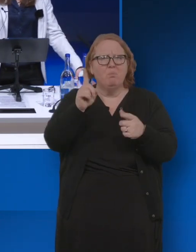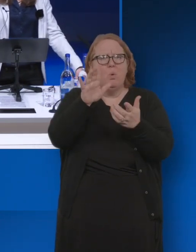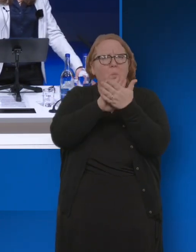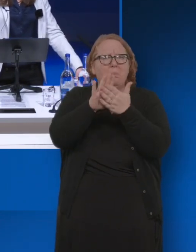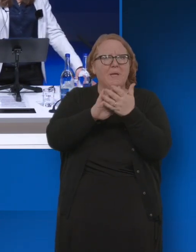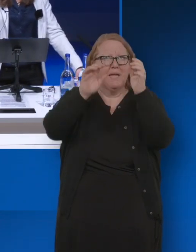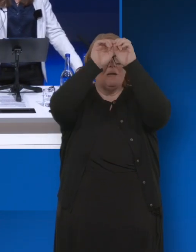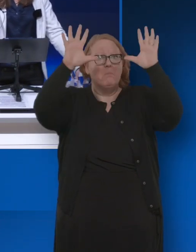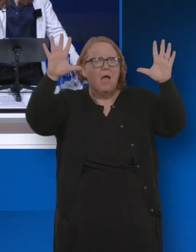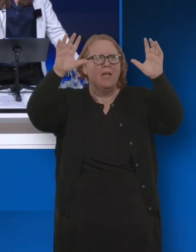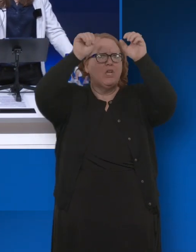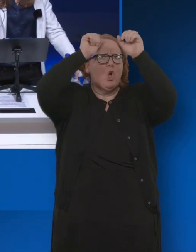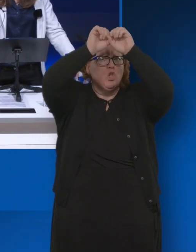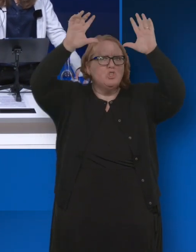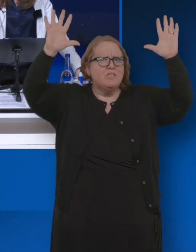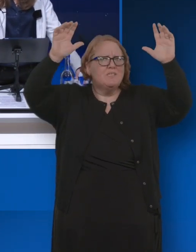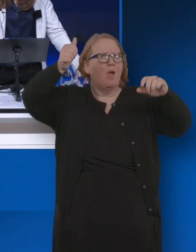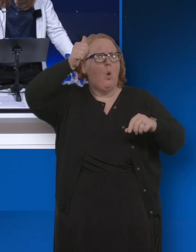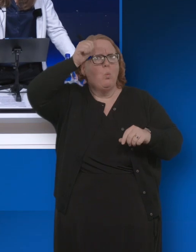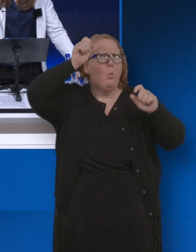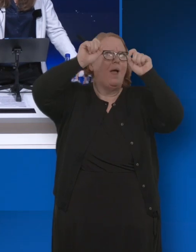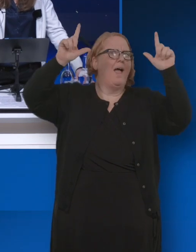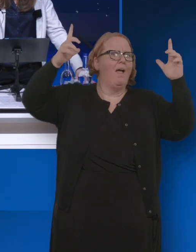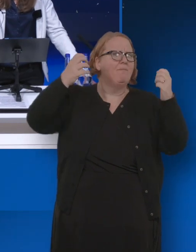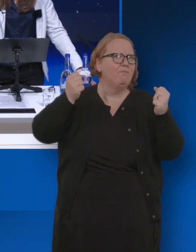and what we mean by conscious awareness.